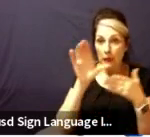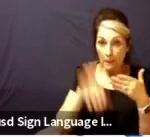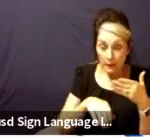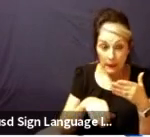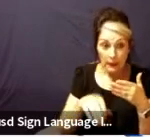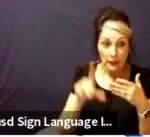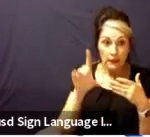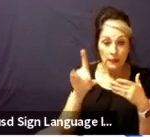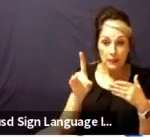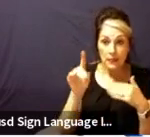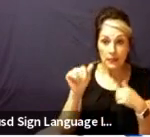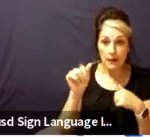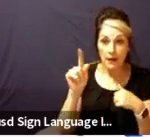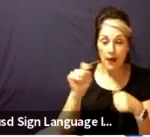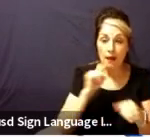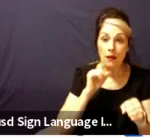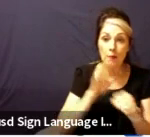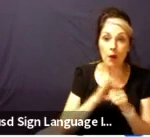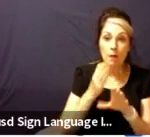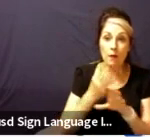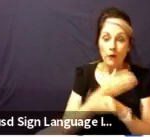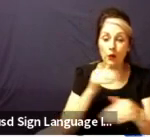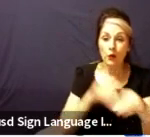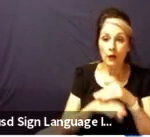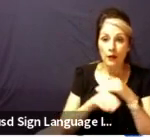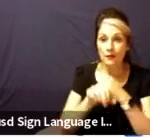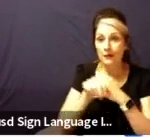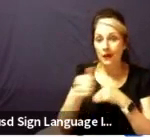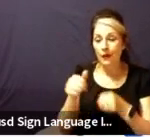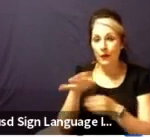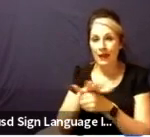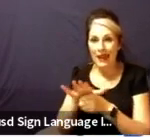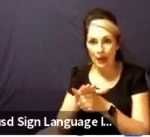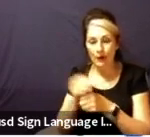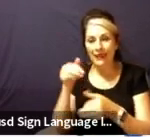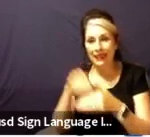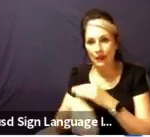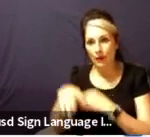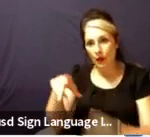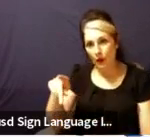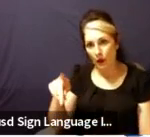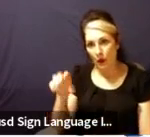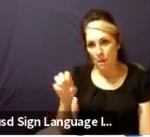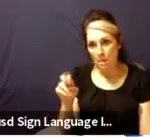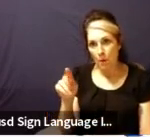data confirmation before you can access any other area within the portal.